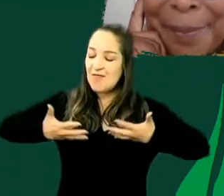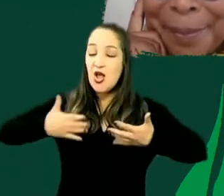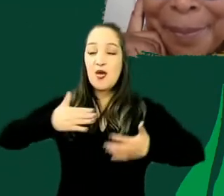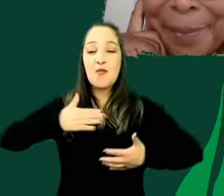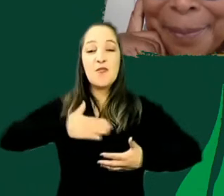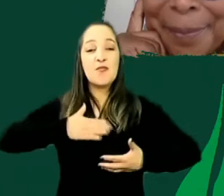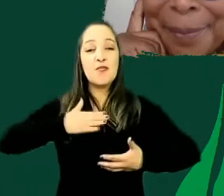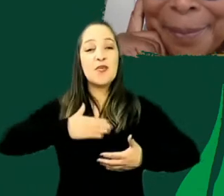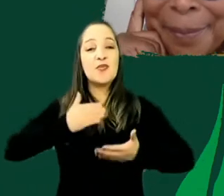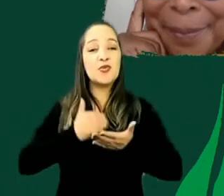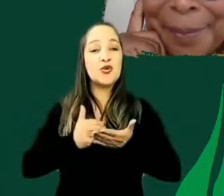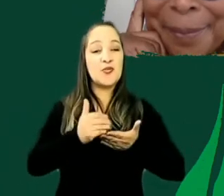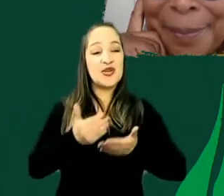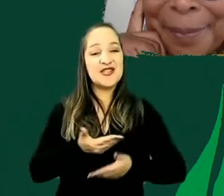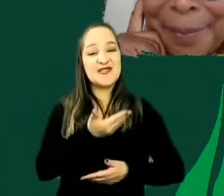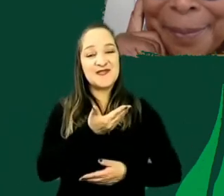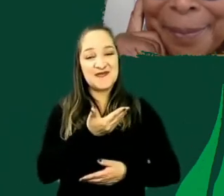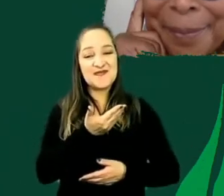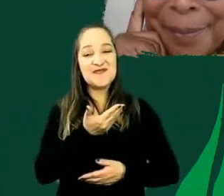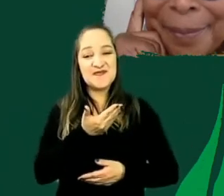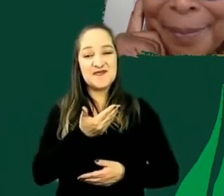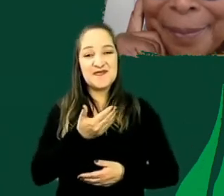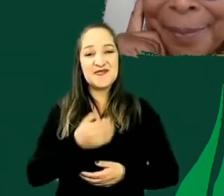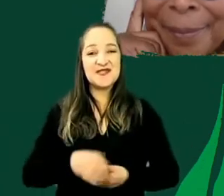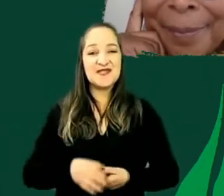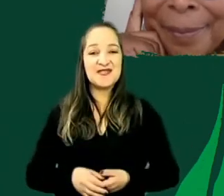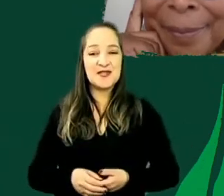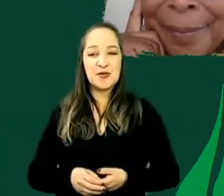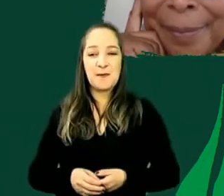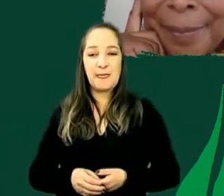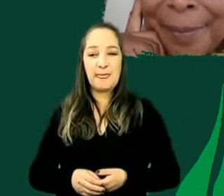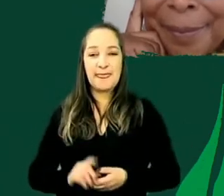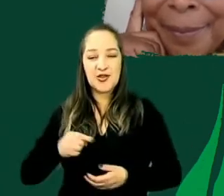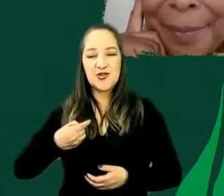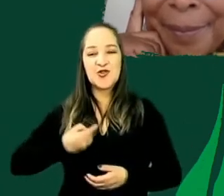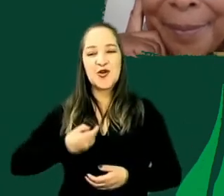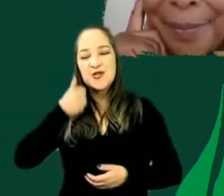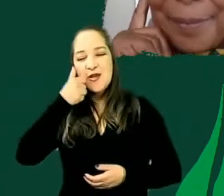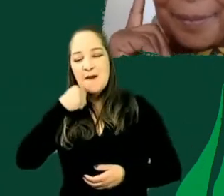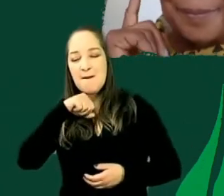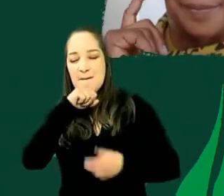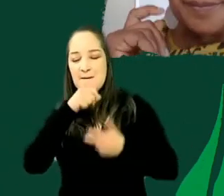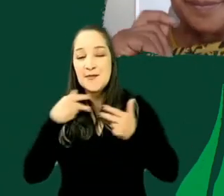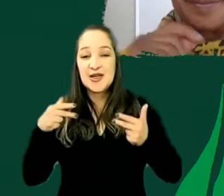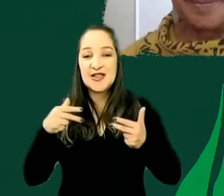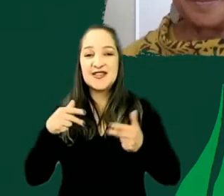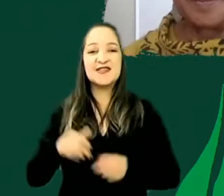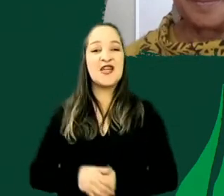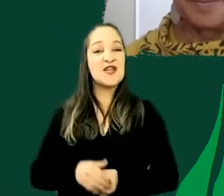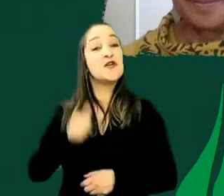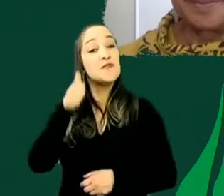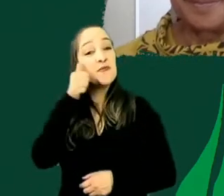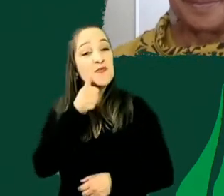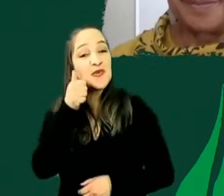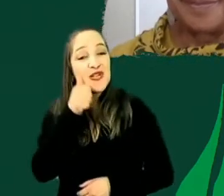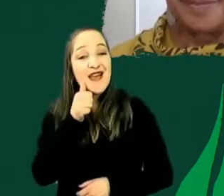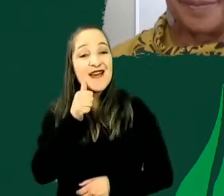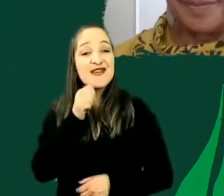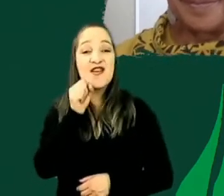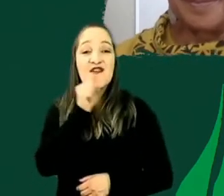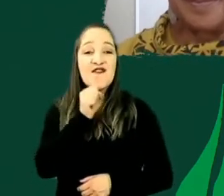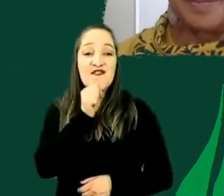me began precisely with our mothers, the older women with their